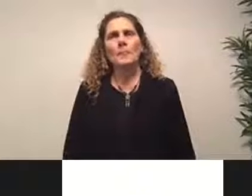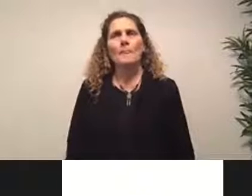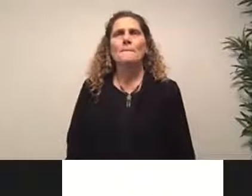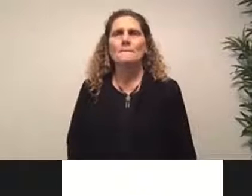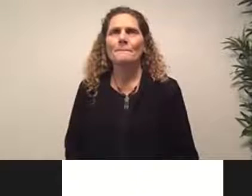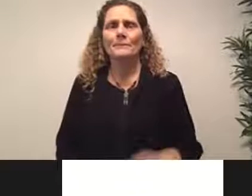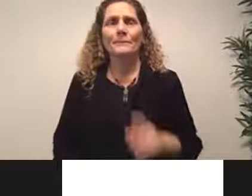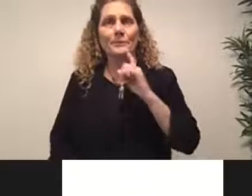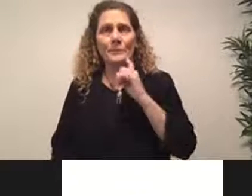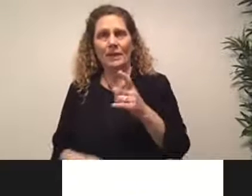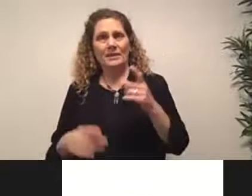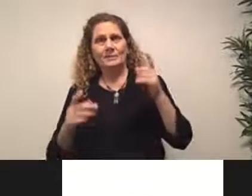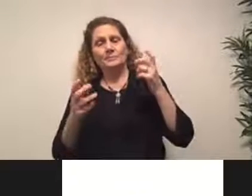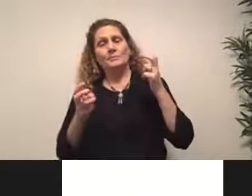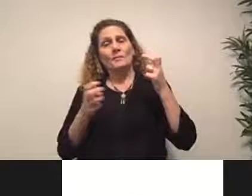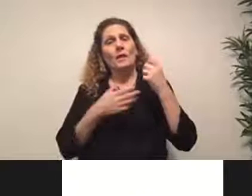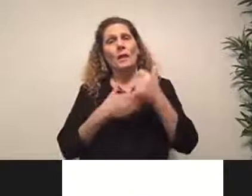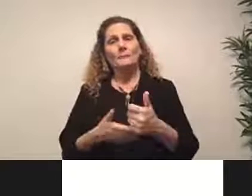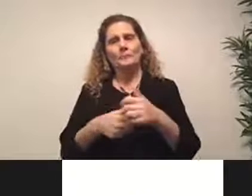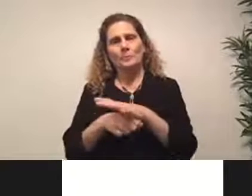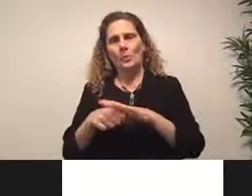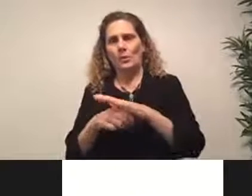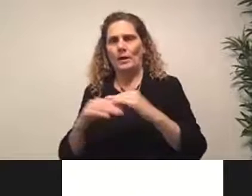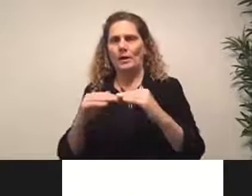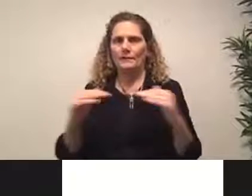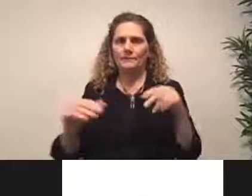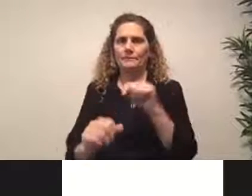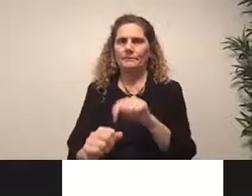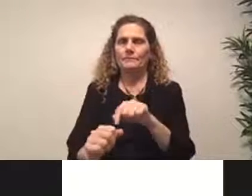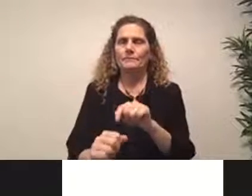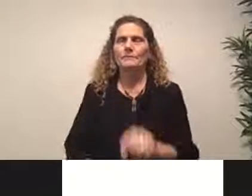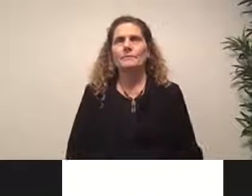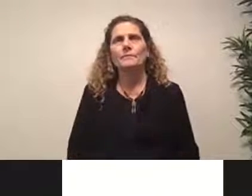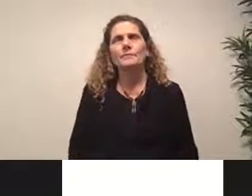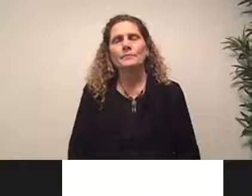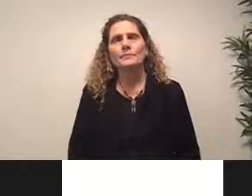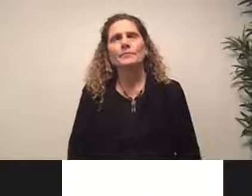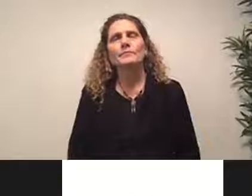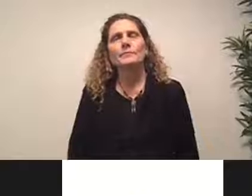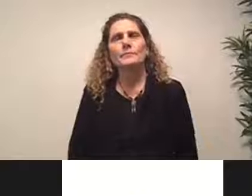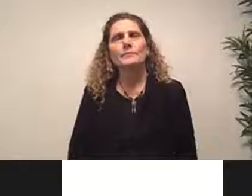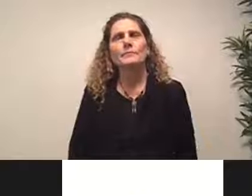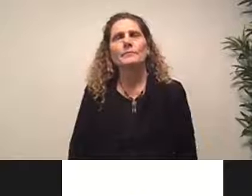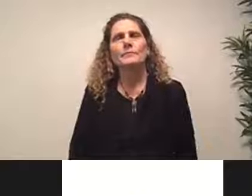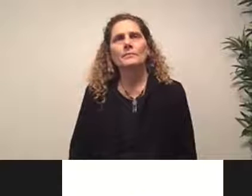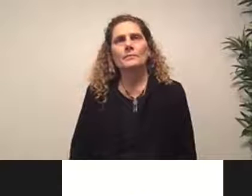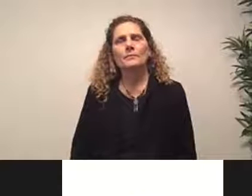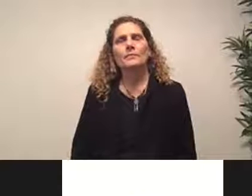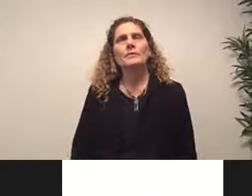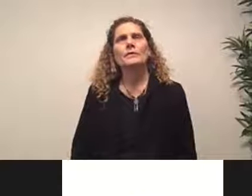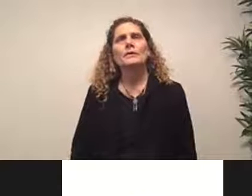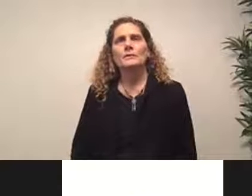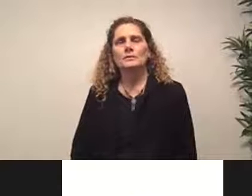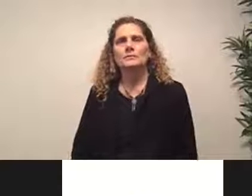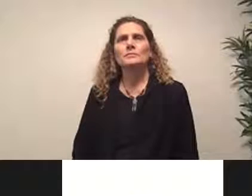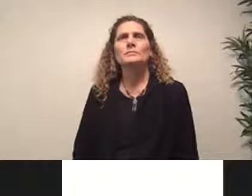these issues. We all know which way the winds are blowing right now. It appears that the package that's being negotiated drops out any assistance